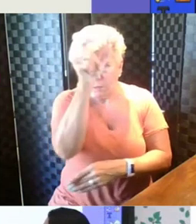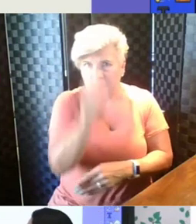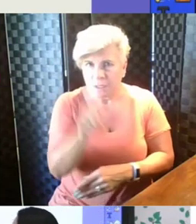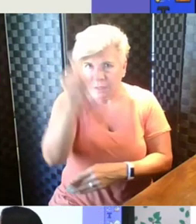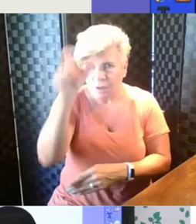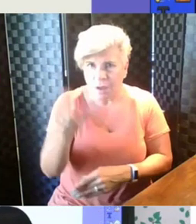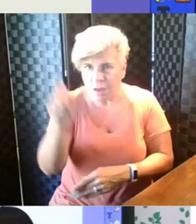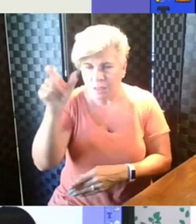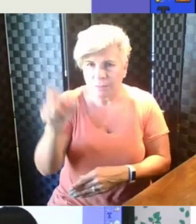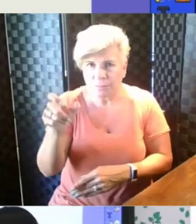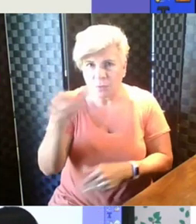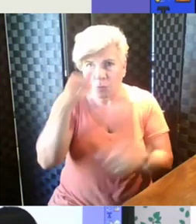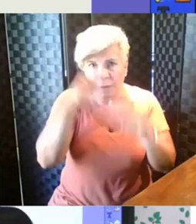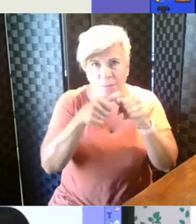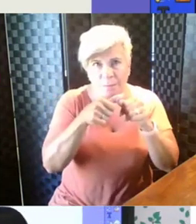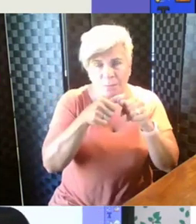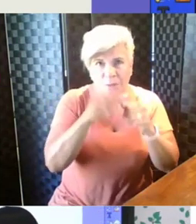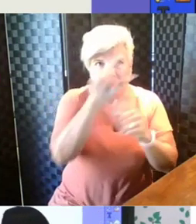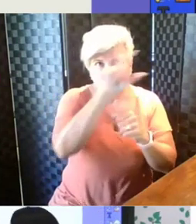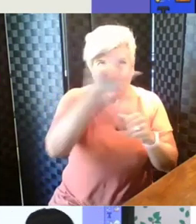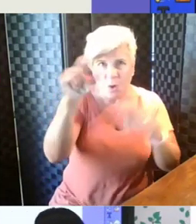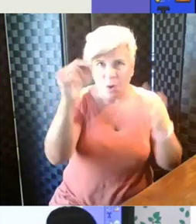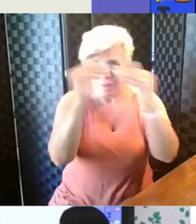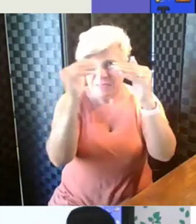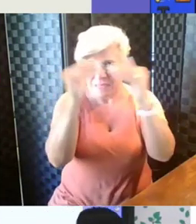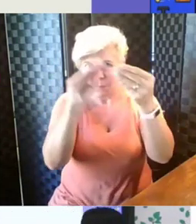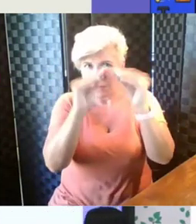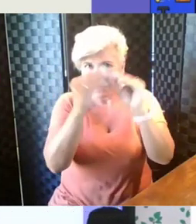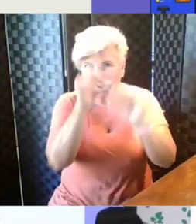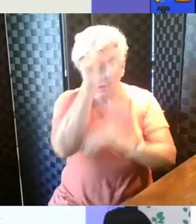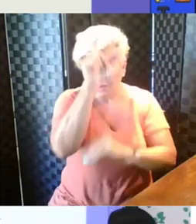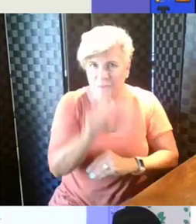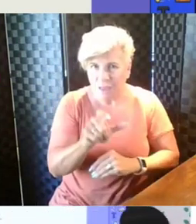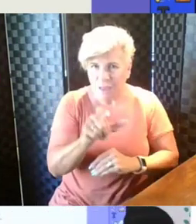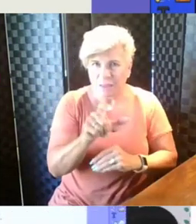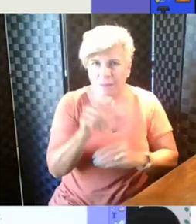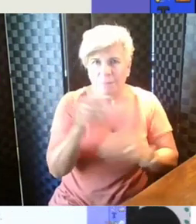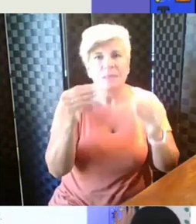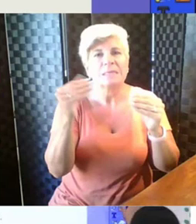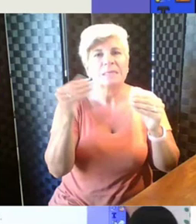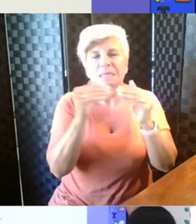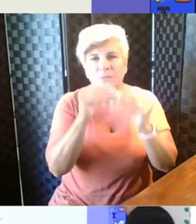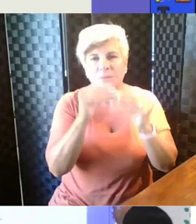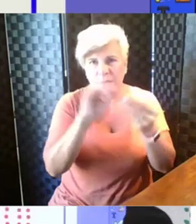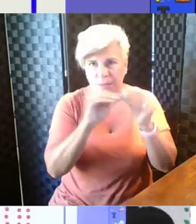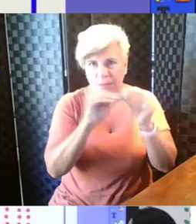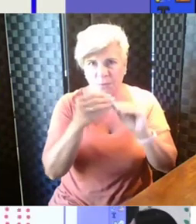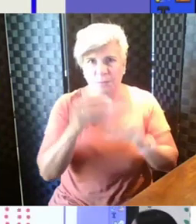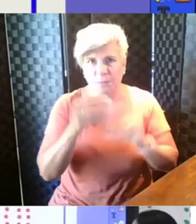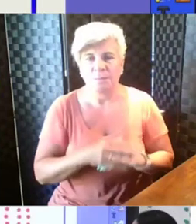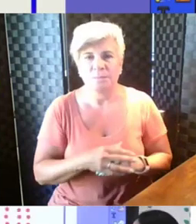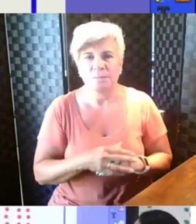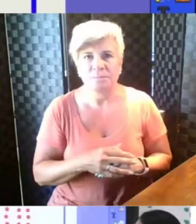remember, each row has an equal amount, and each column has an equal amount.